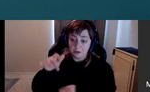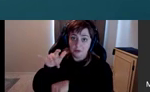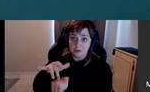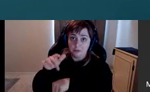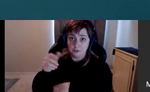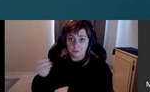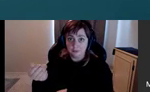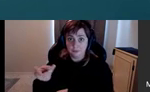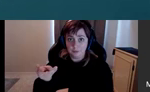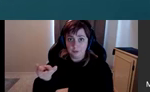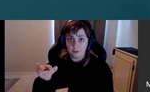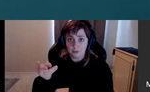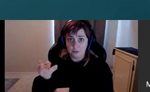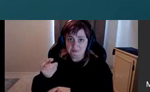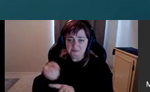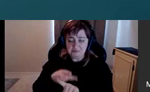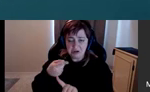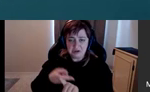years.